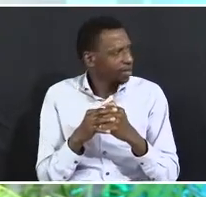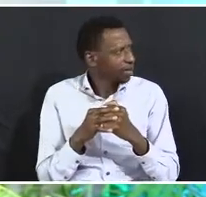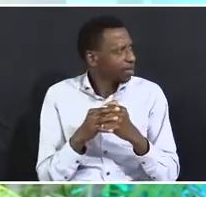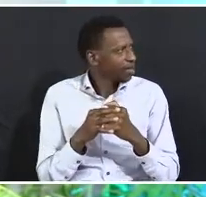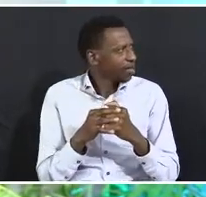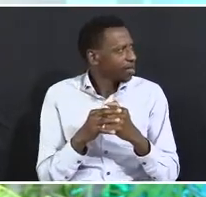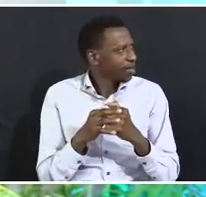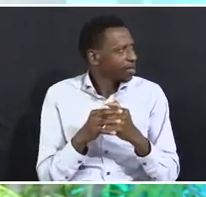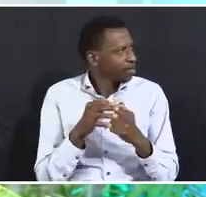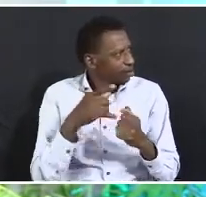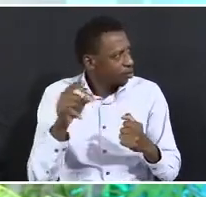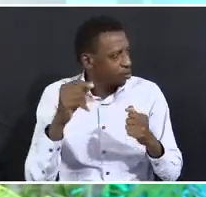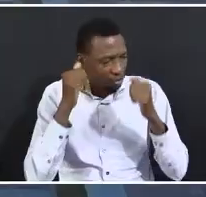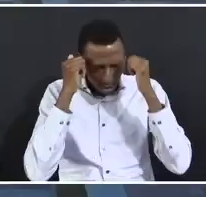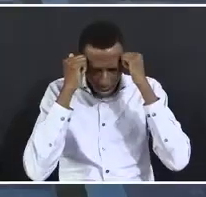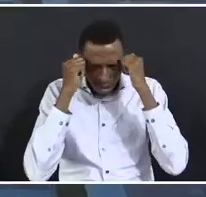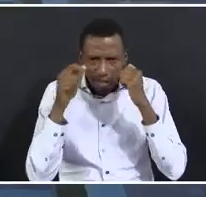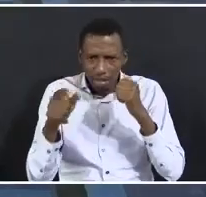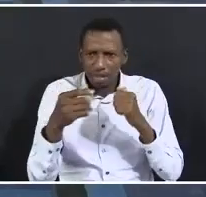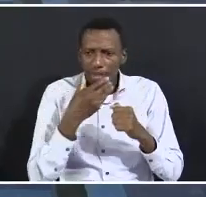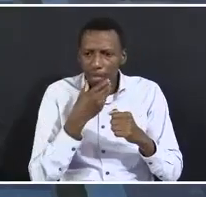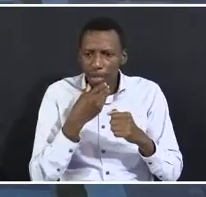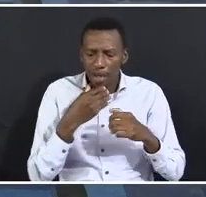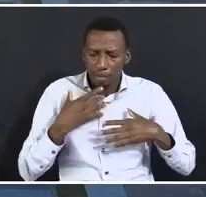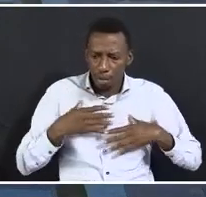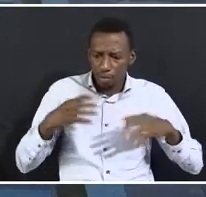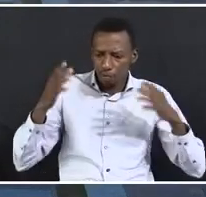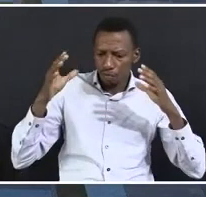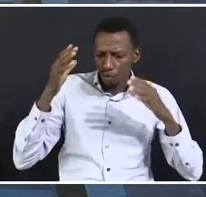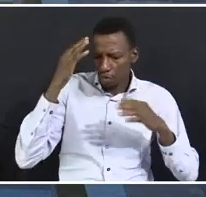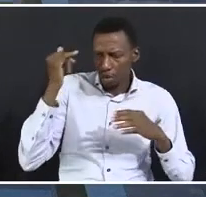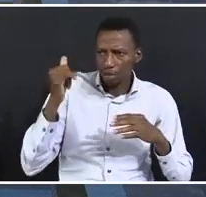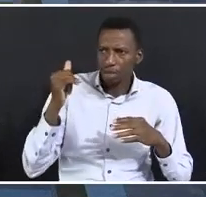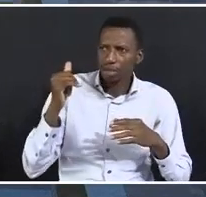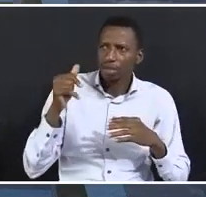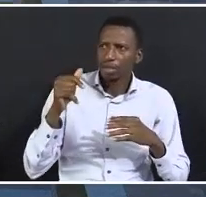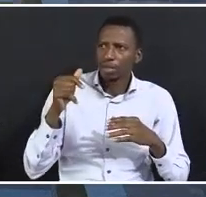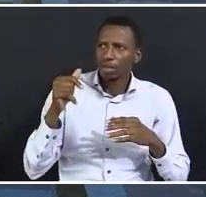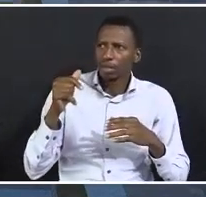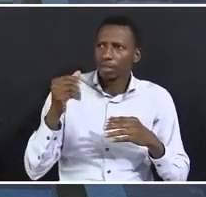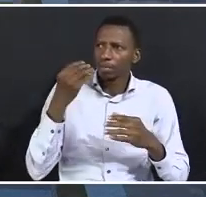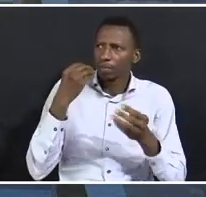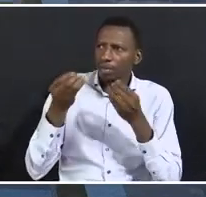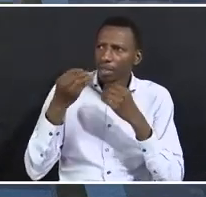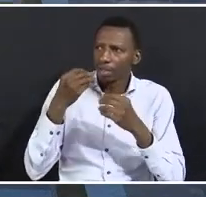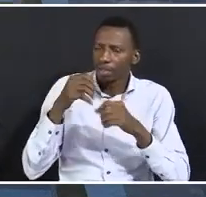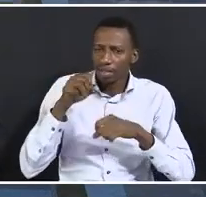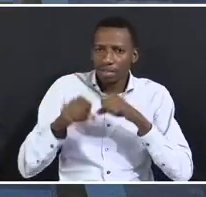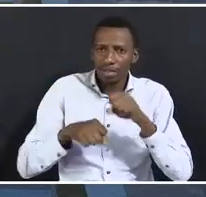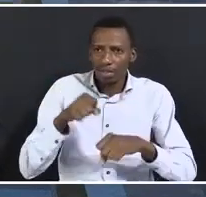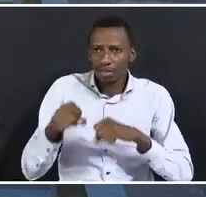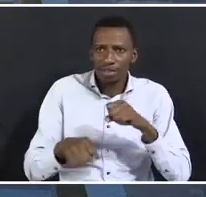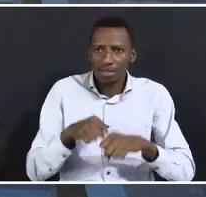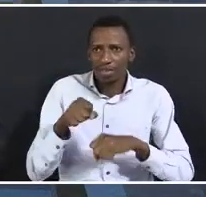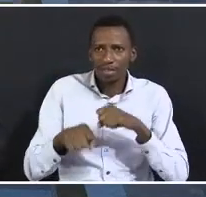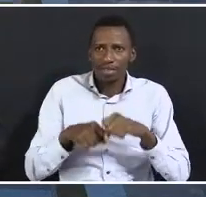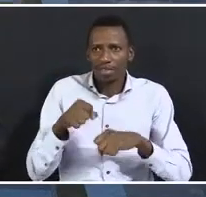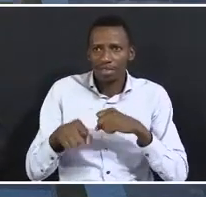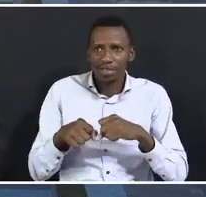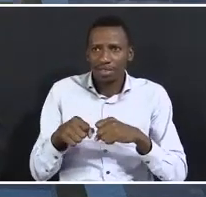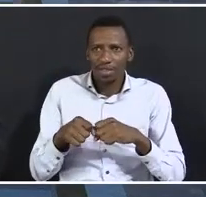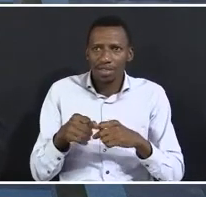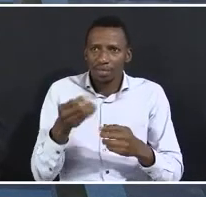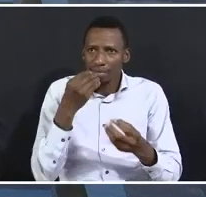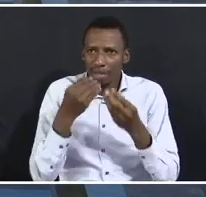study it. This man is celebrated for eating 18 bicycles, eating 15 supermarket